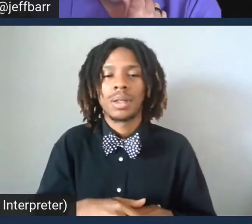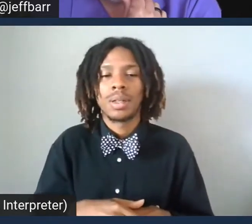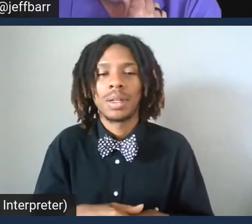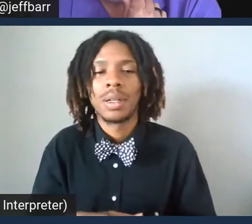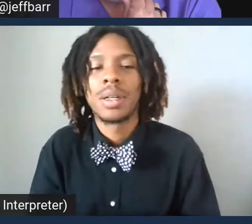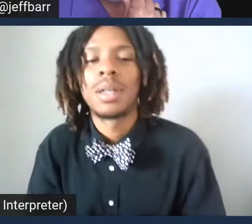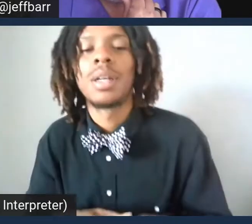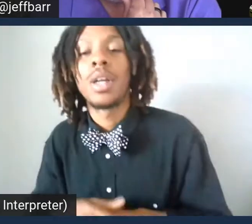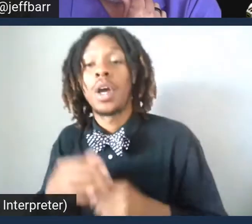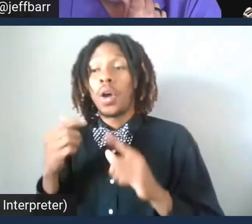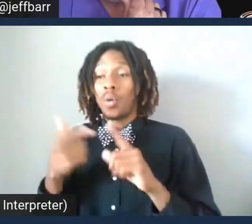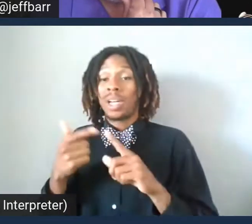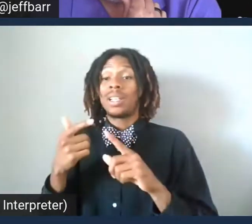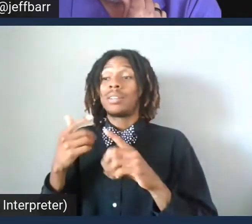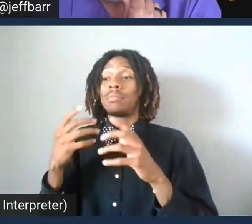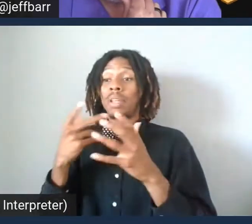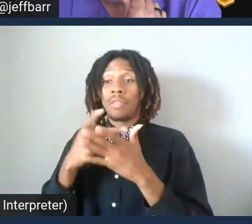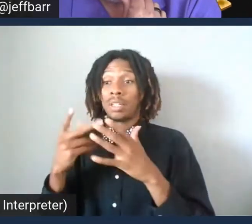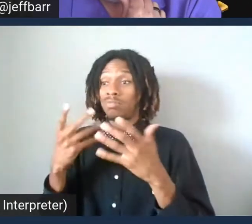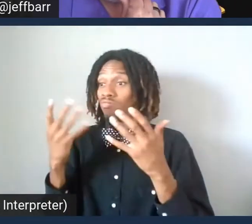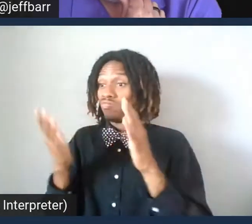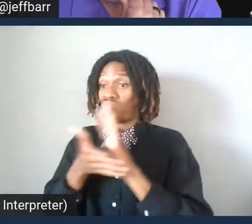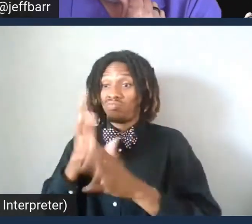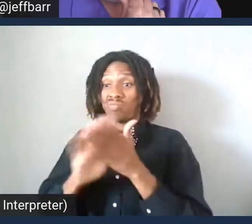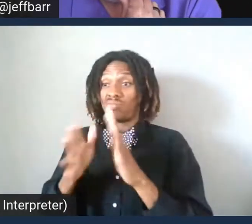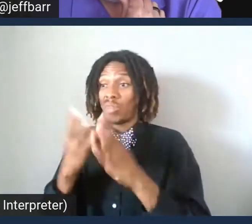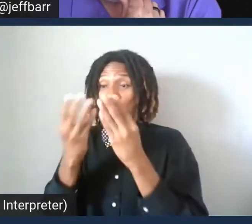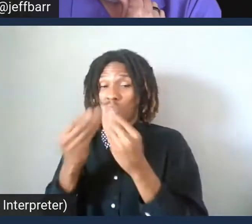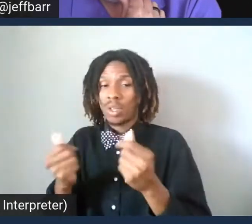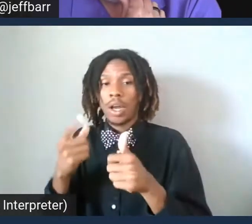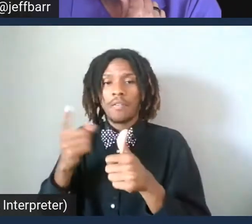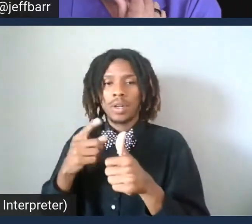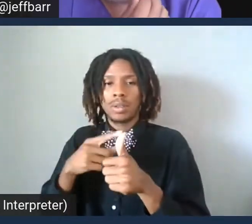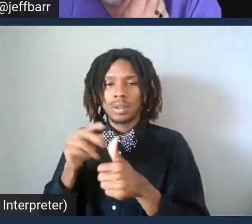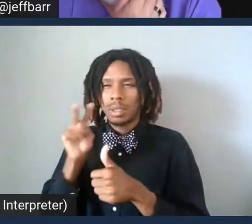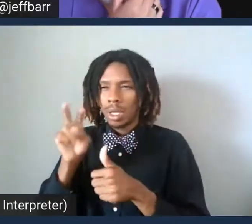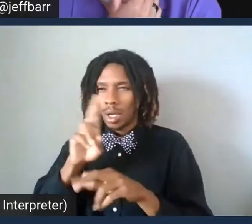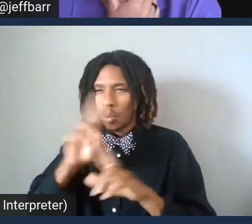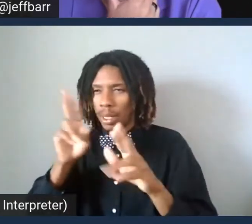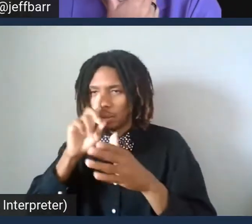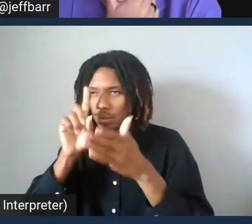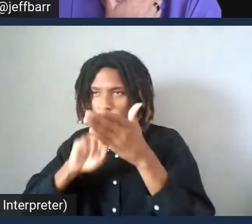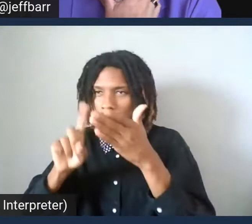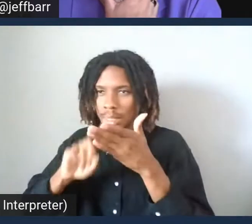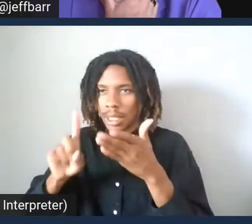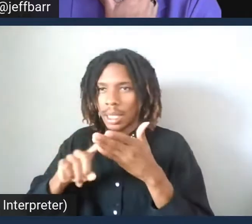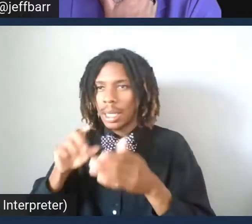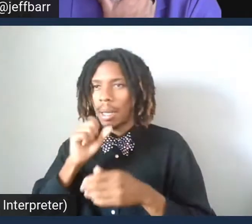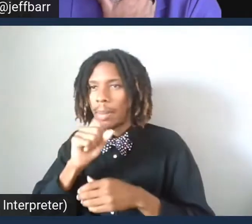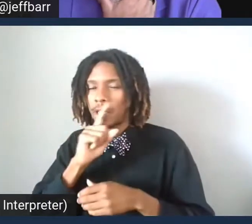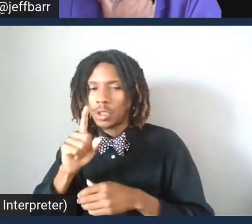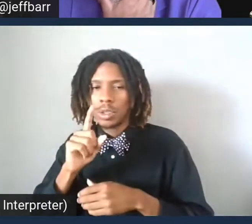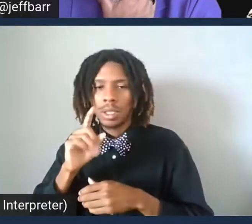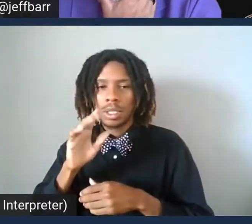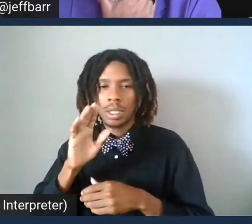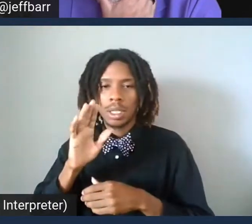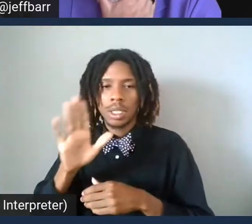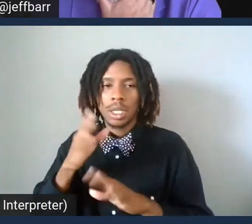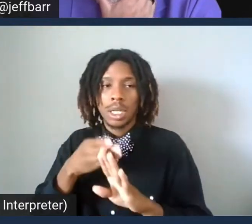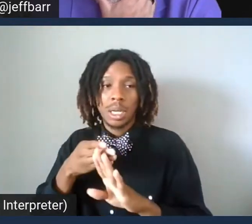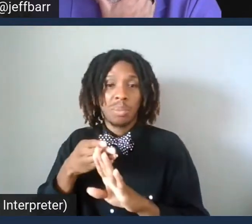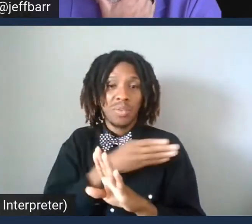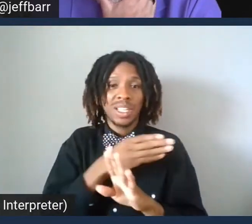the failure has been resolved, the first thing you would do is look at your readiness checks and make sure that your previously